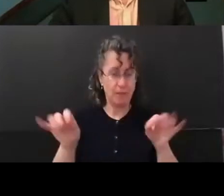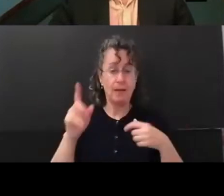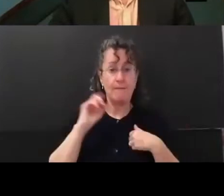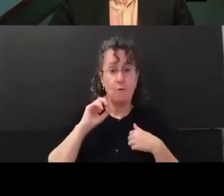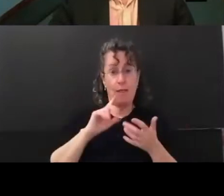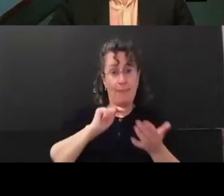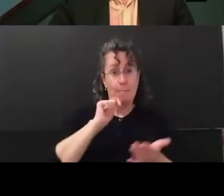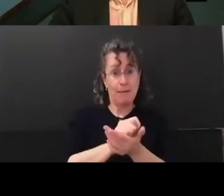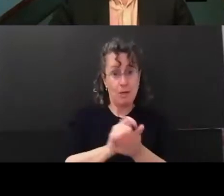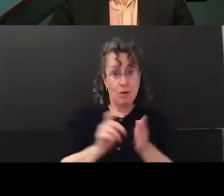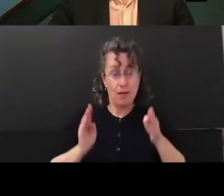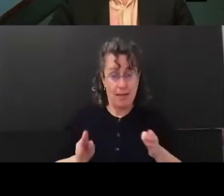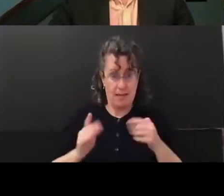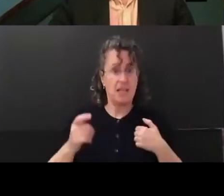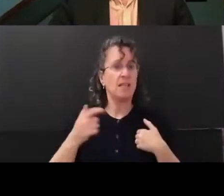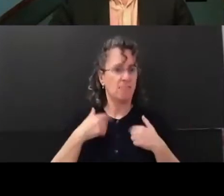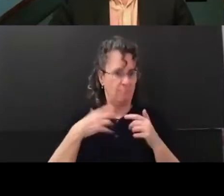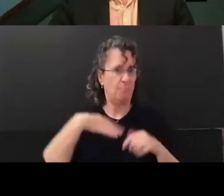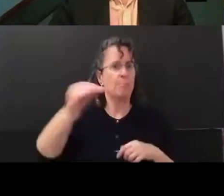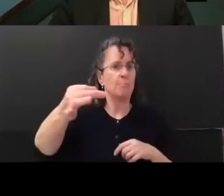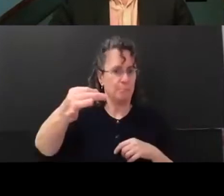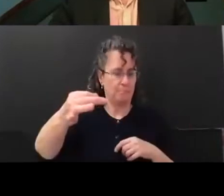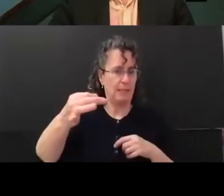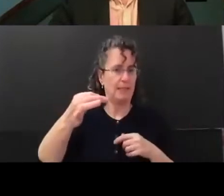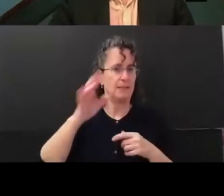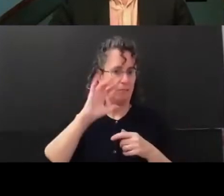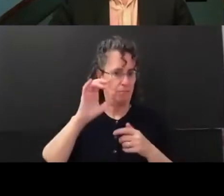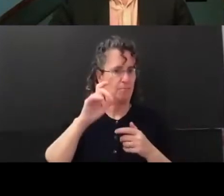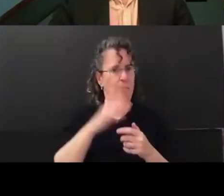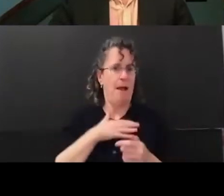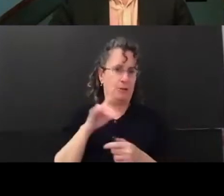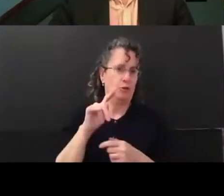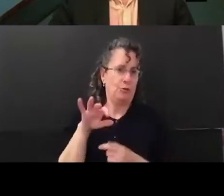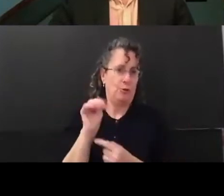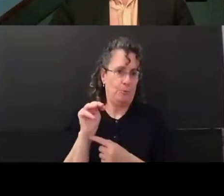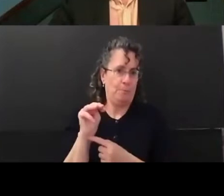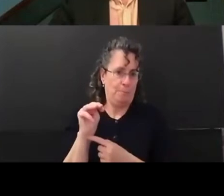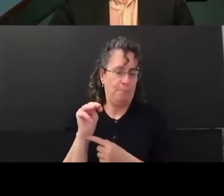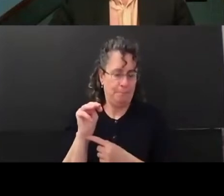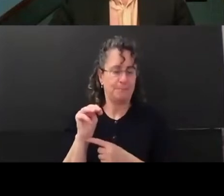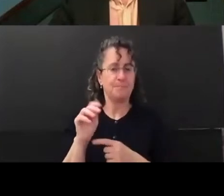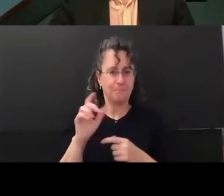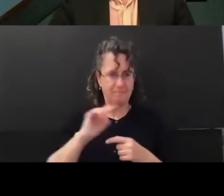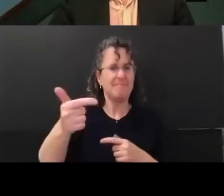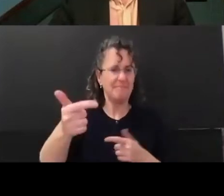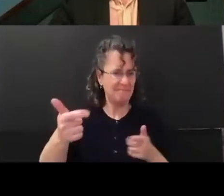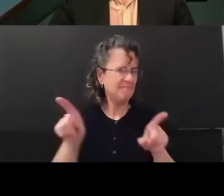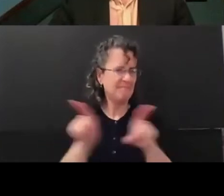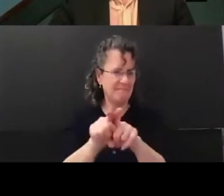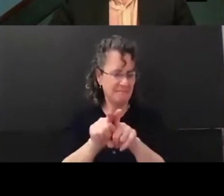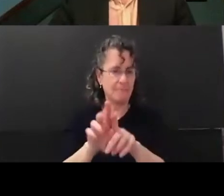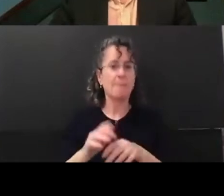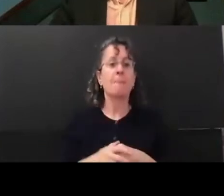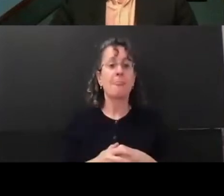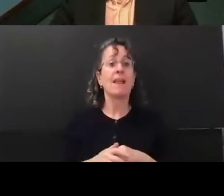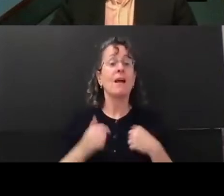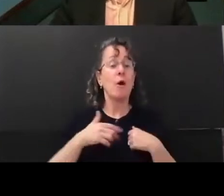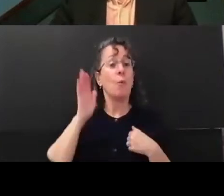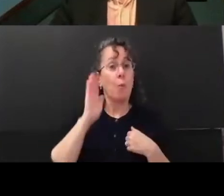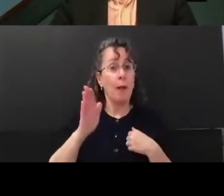been elected, to the period to which I've been elected, and will therein